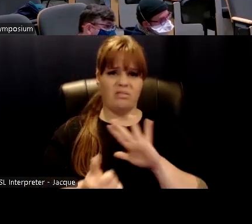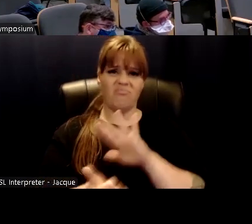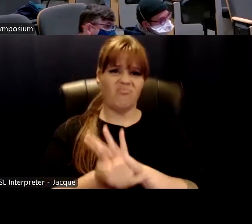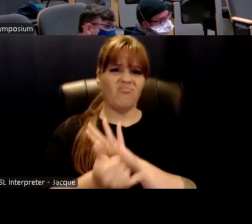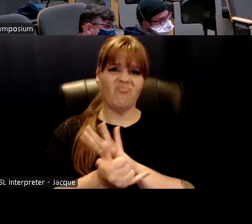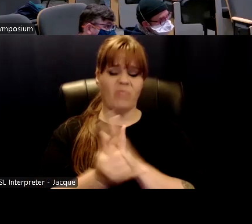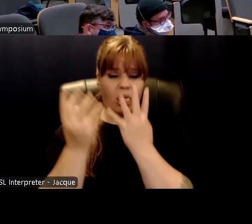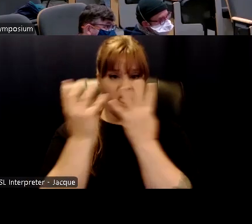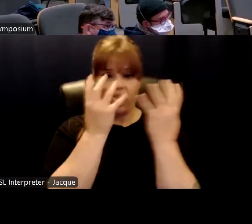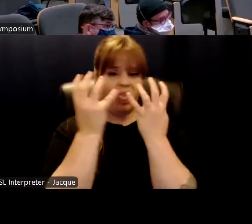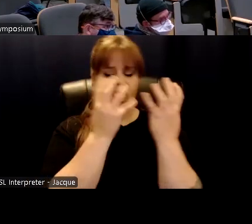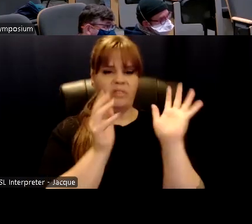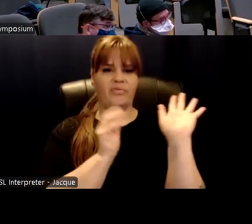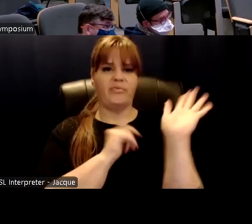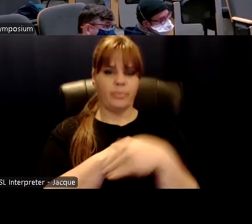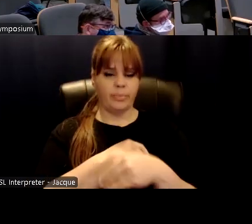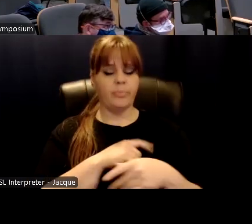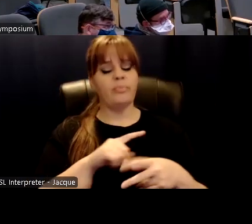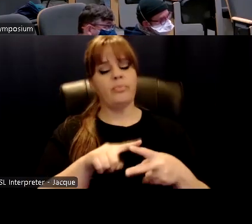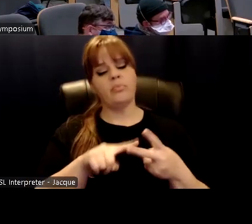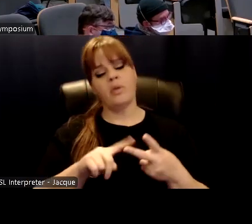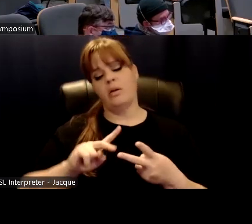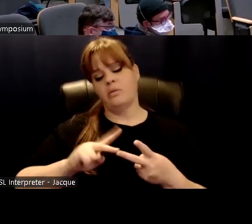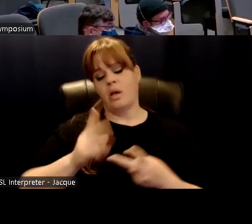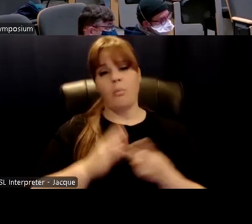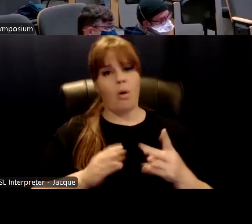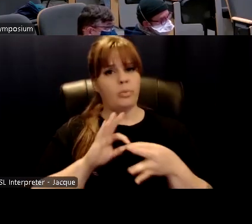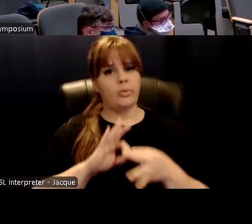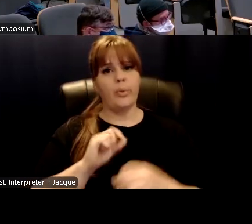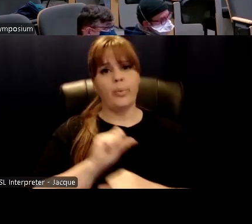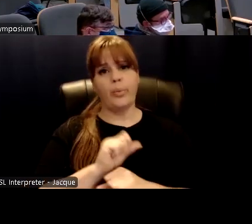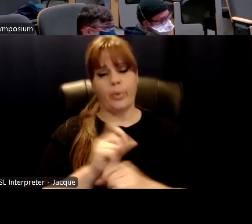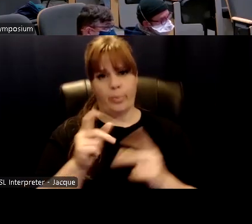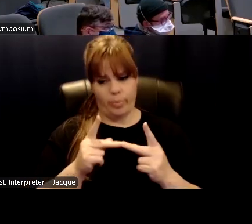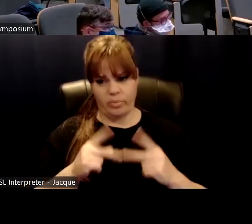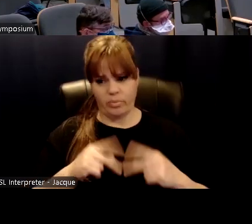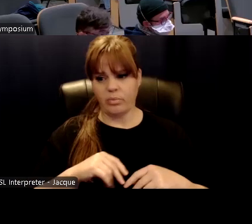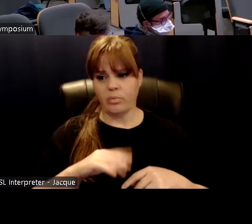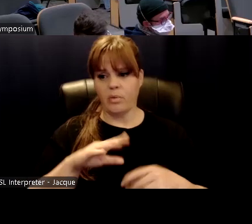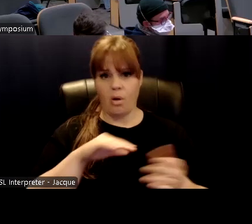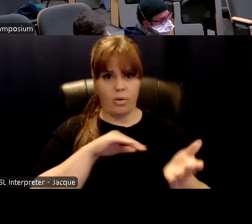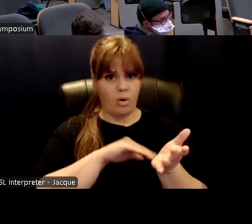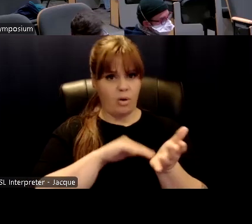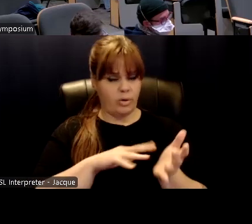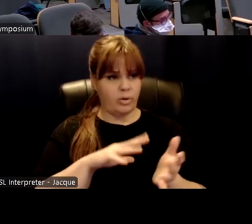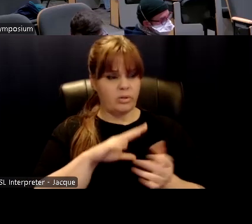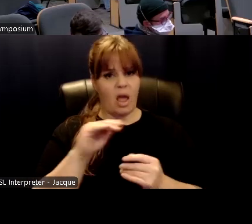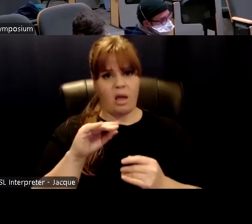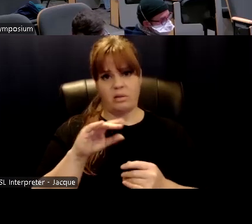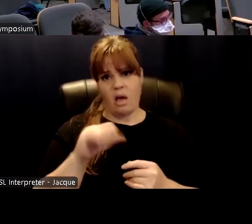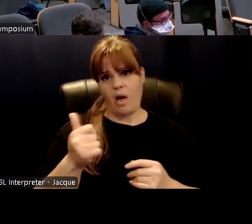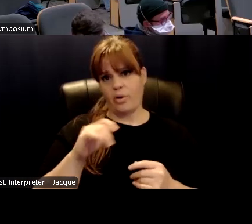second part was regarding workplaces and are doctors and institutions doing more to